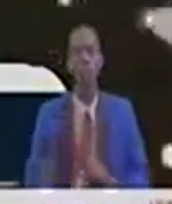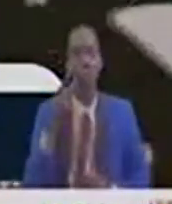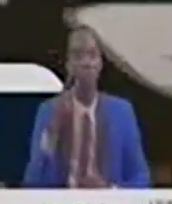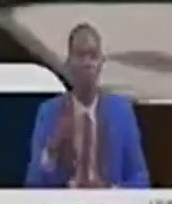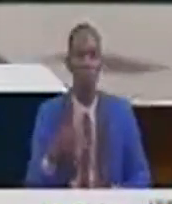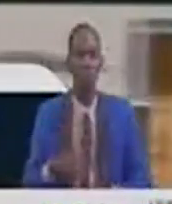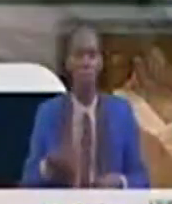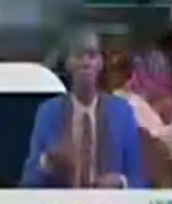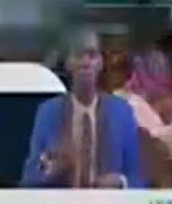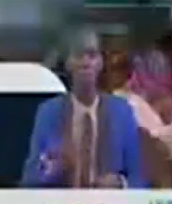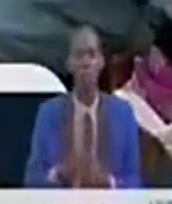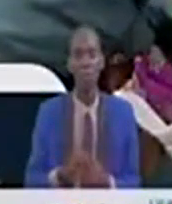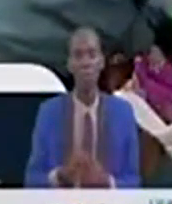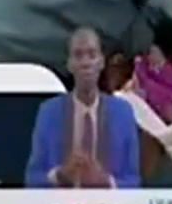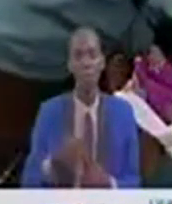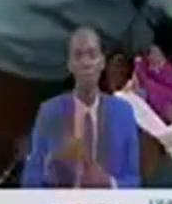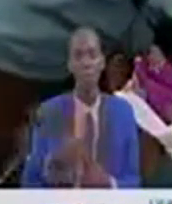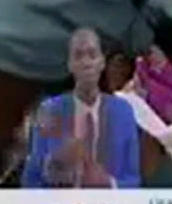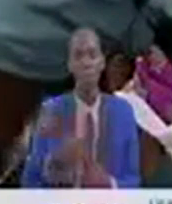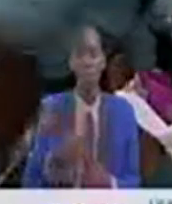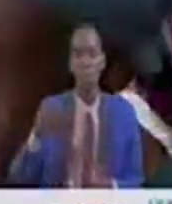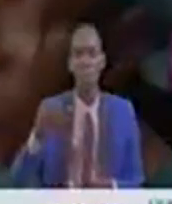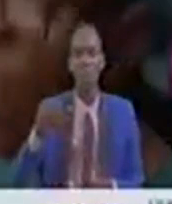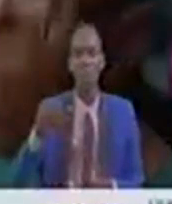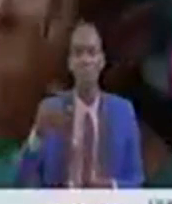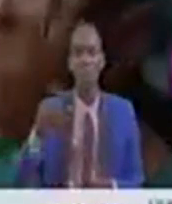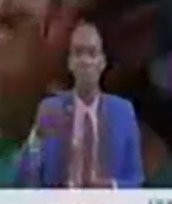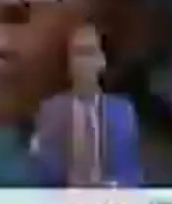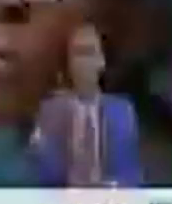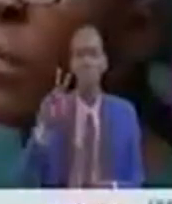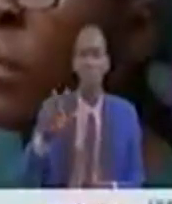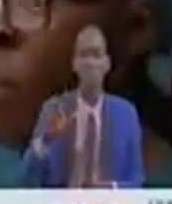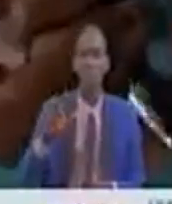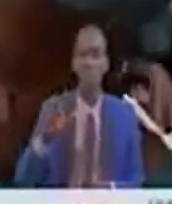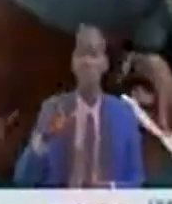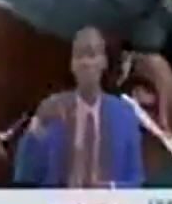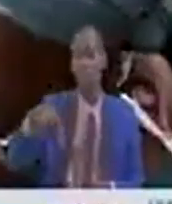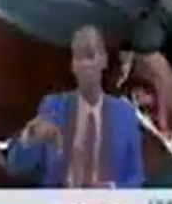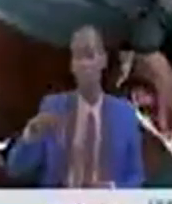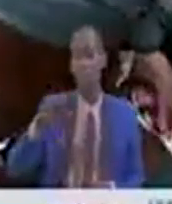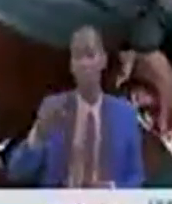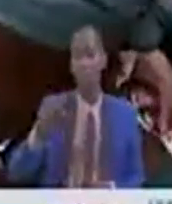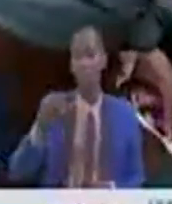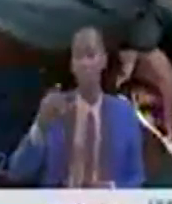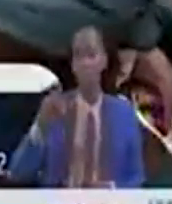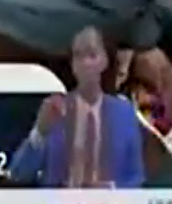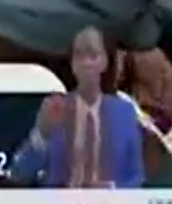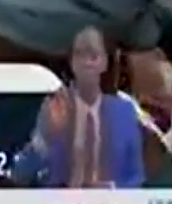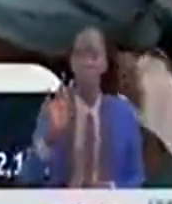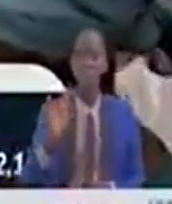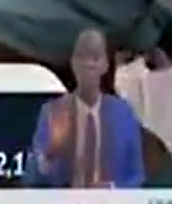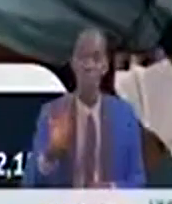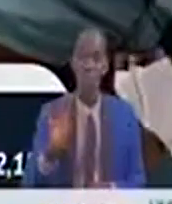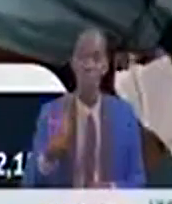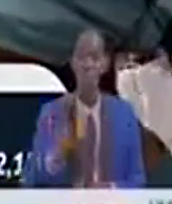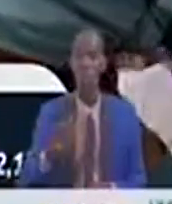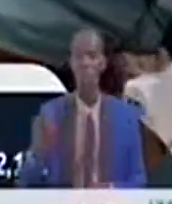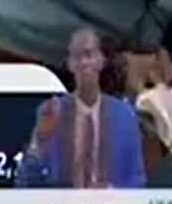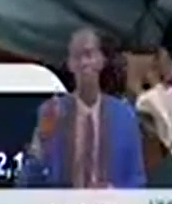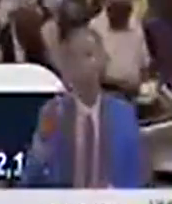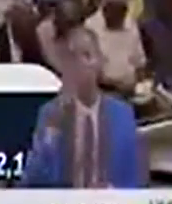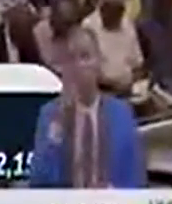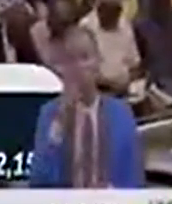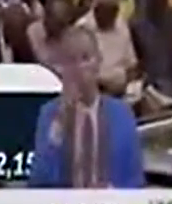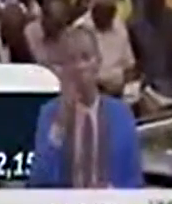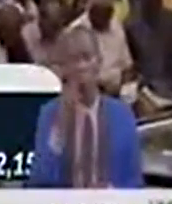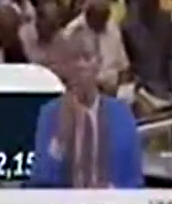of the Psalms. Psalms chapter 7. And we're reading here from verse 11. It